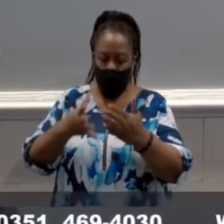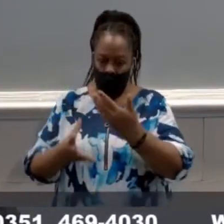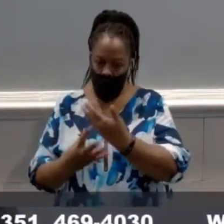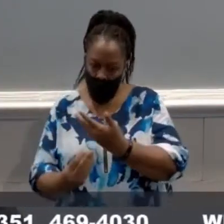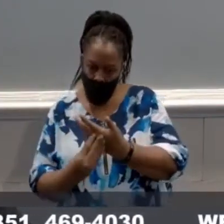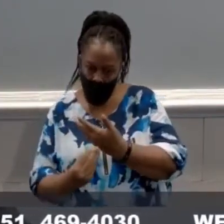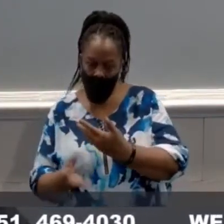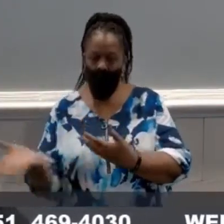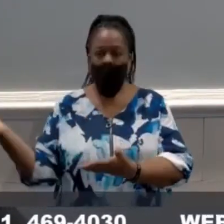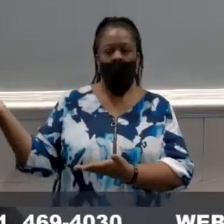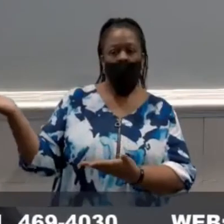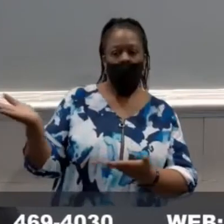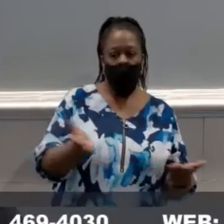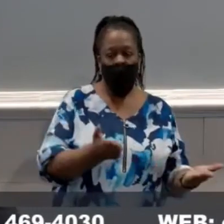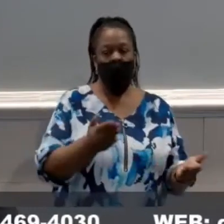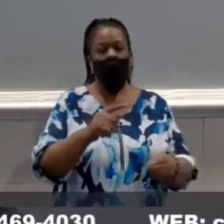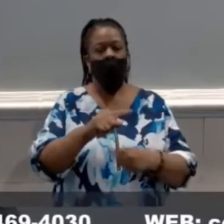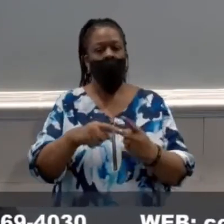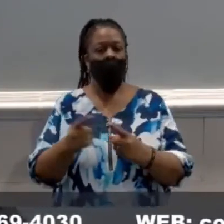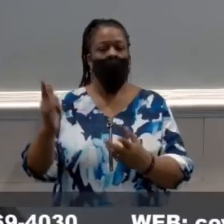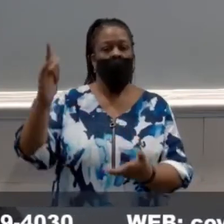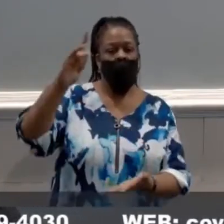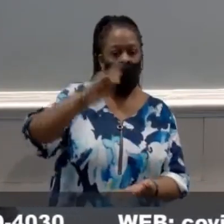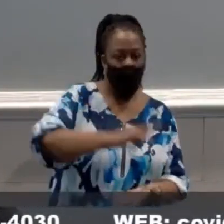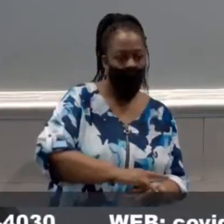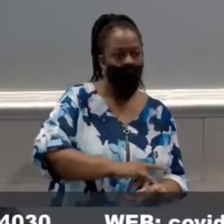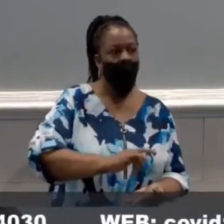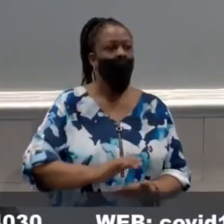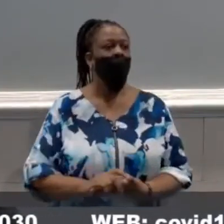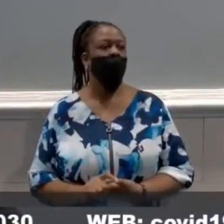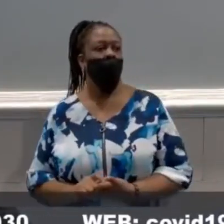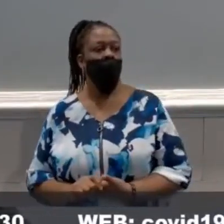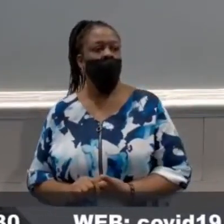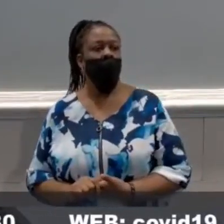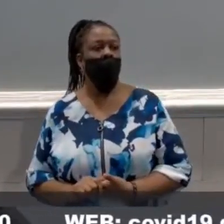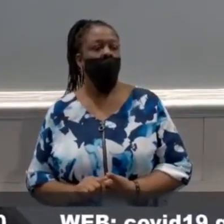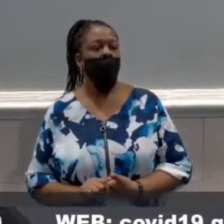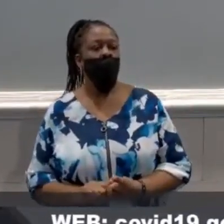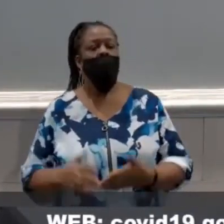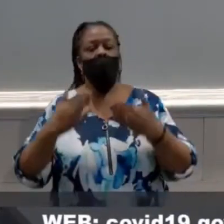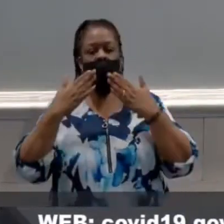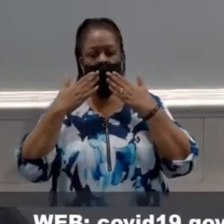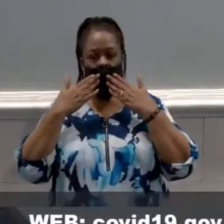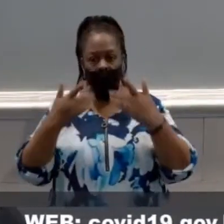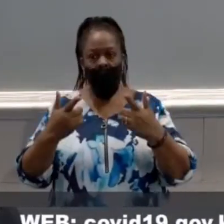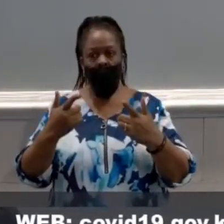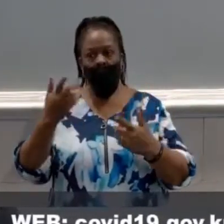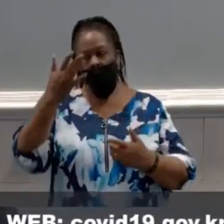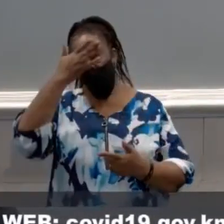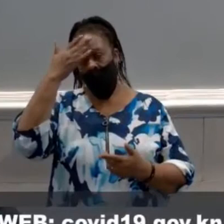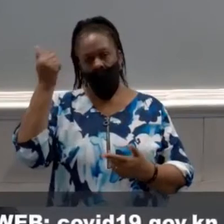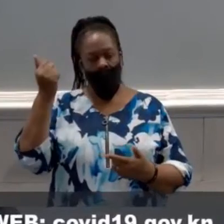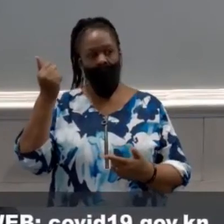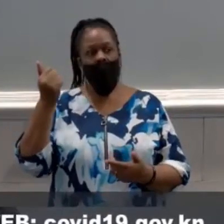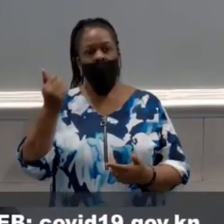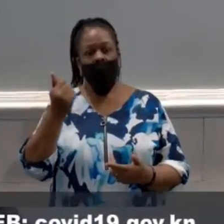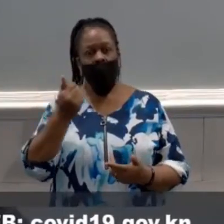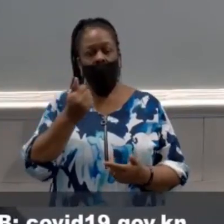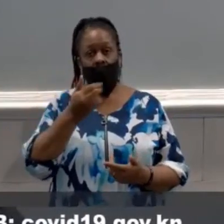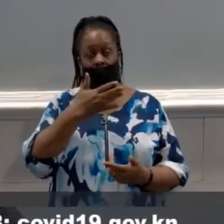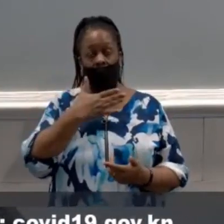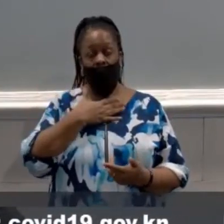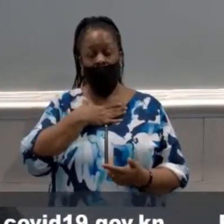St. Kitts and Nevis. Thank you very much, and we look forward to welcoming our